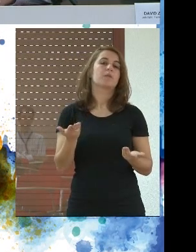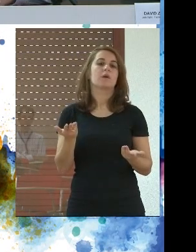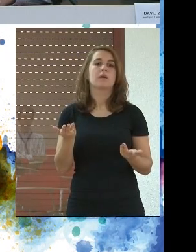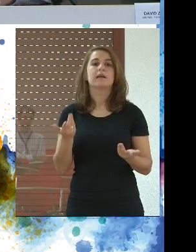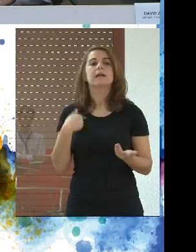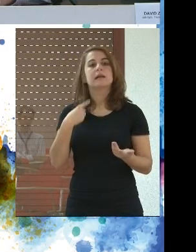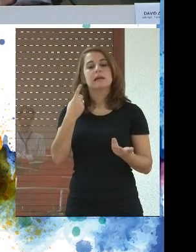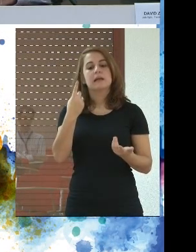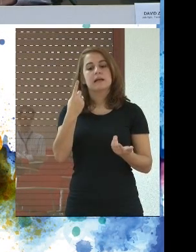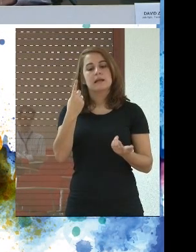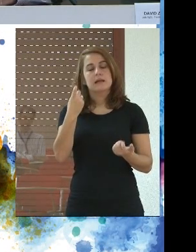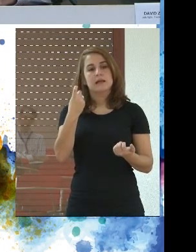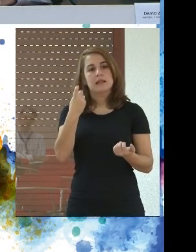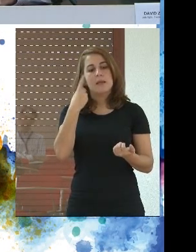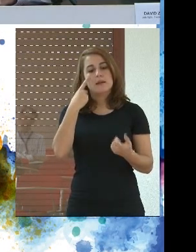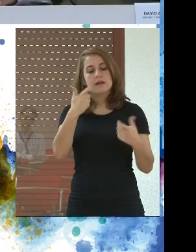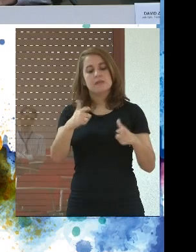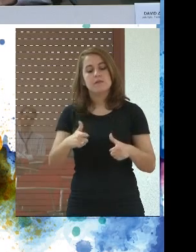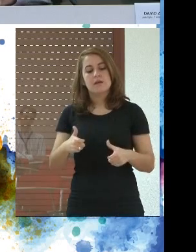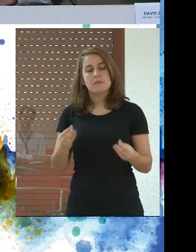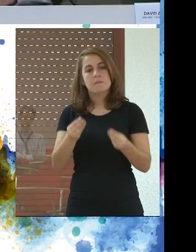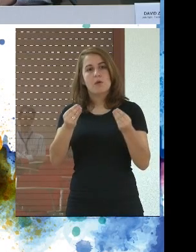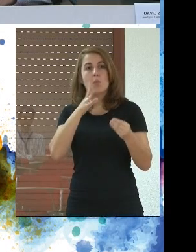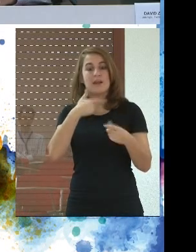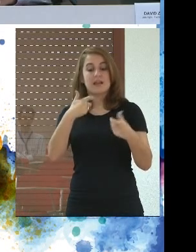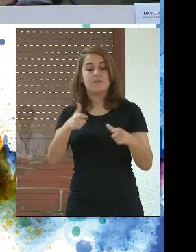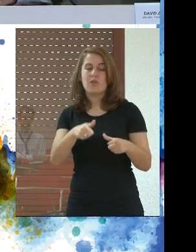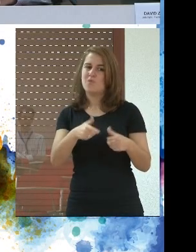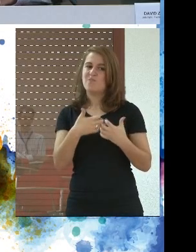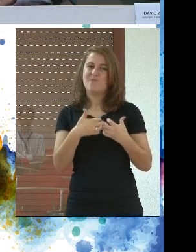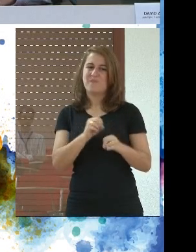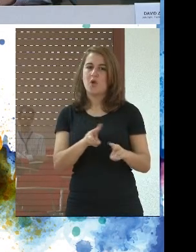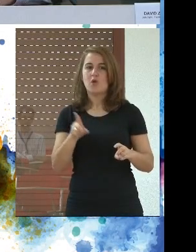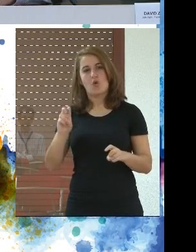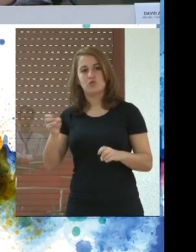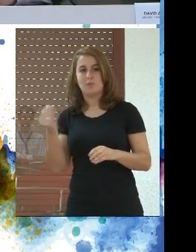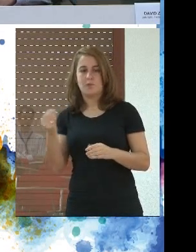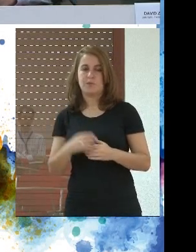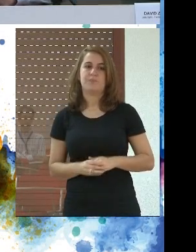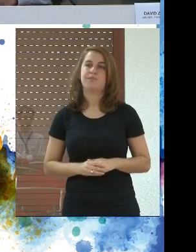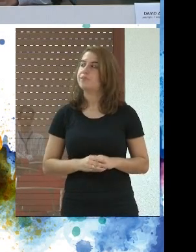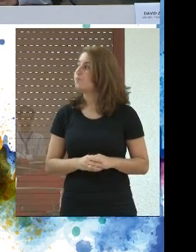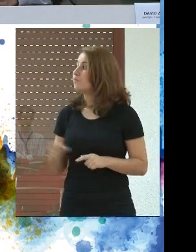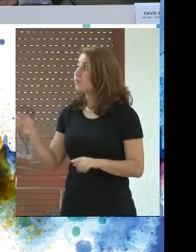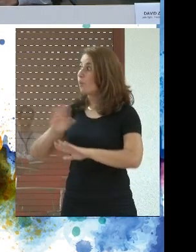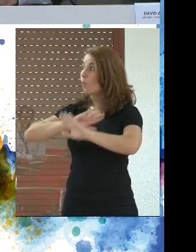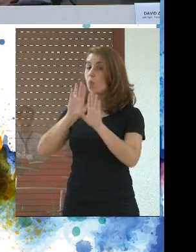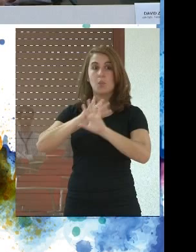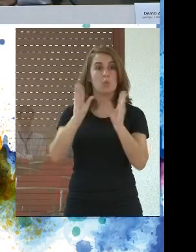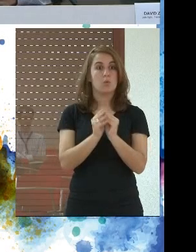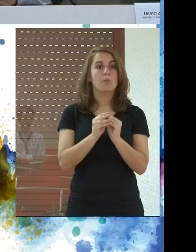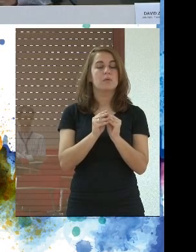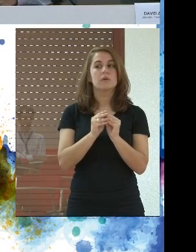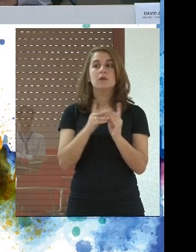motor. And there's a need to improve the classification, given that the classifier works worse than the threshold. The